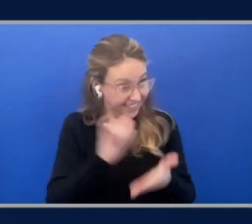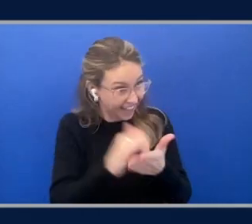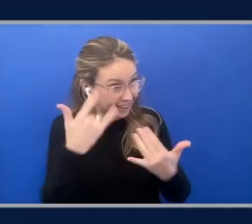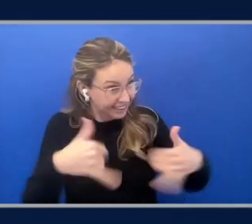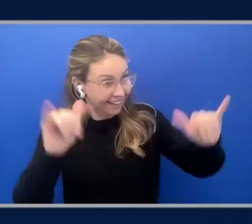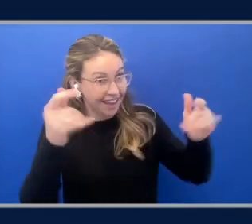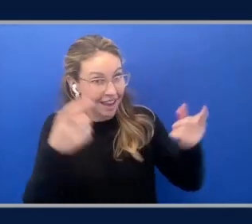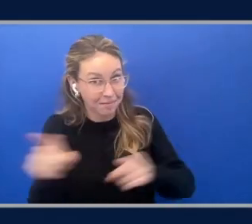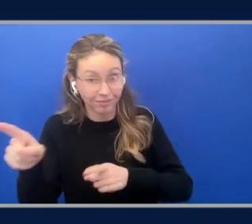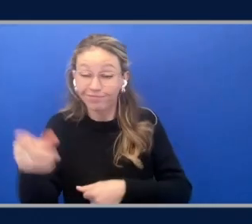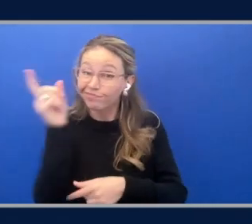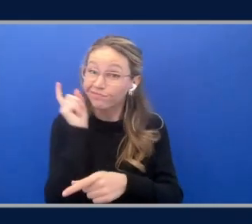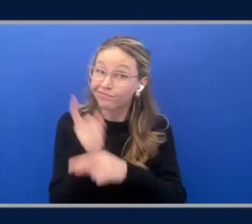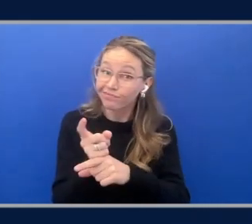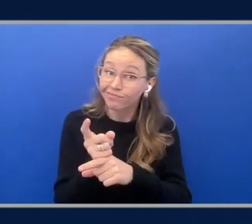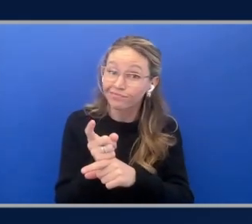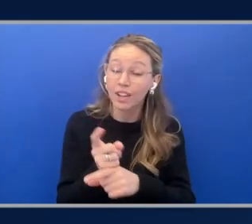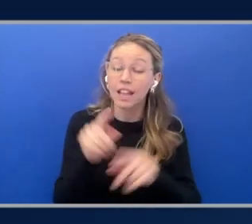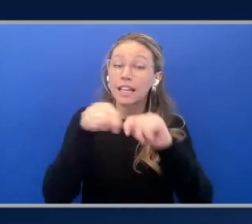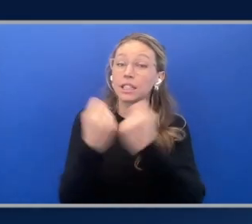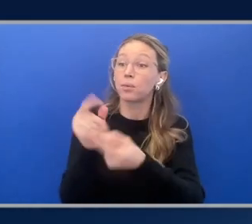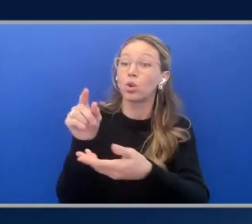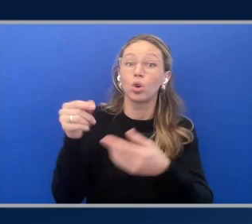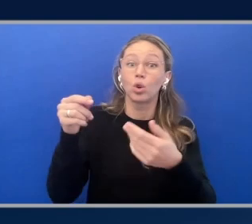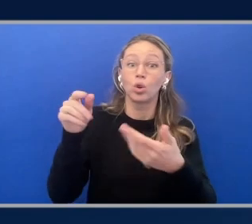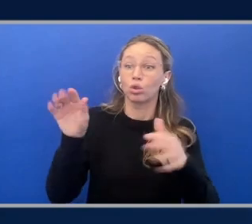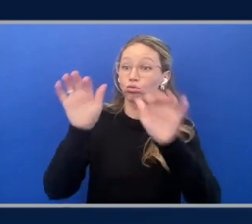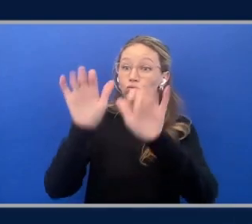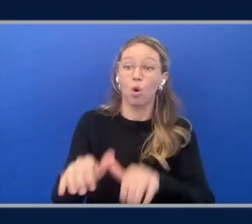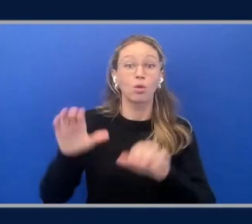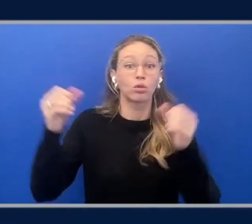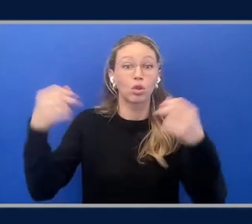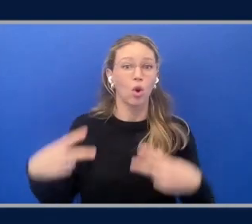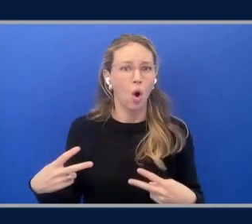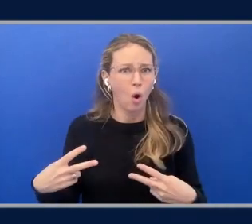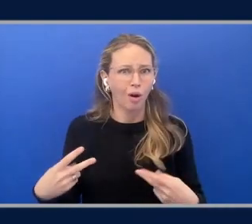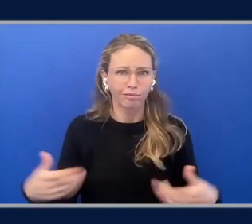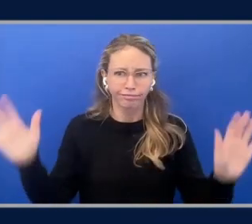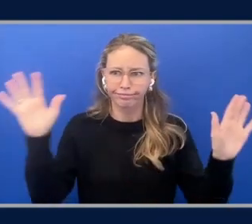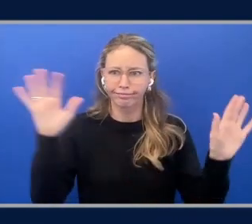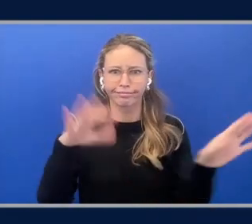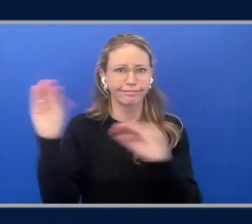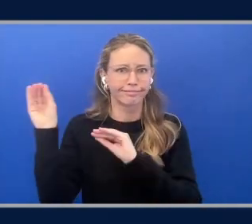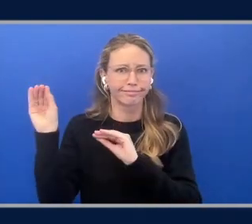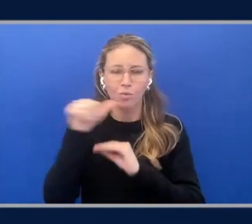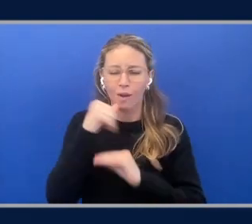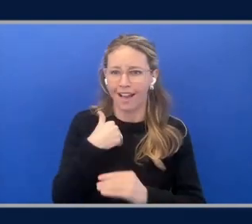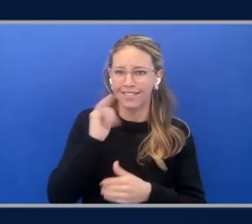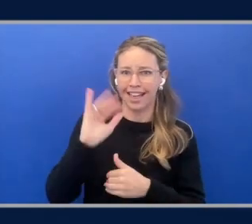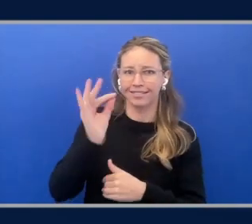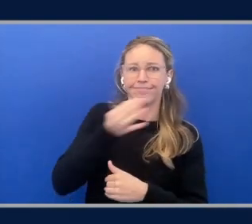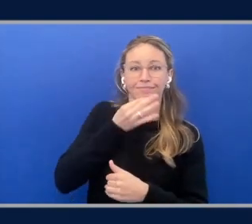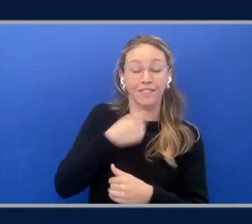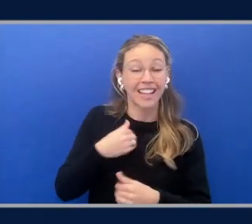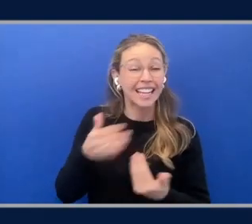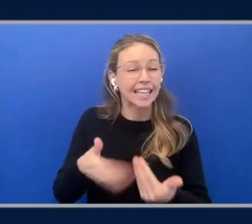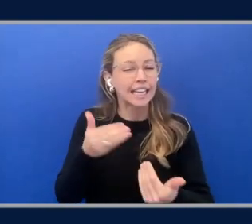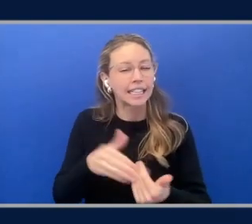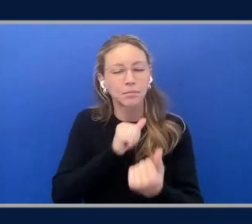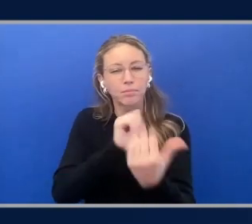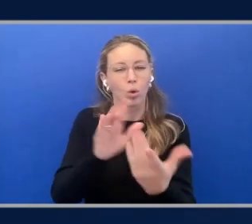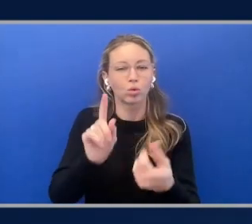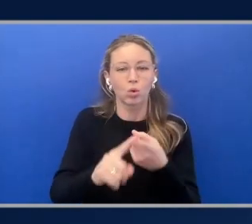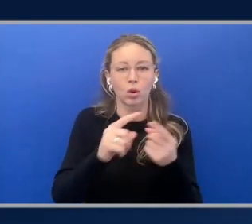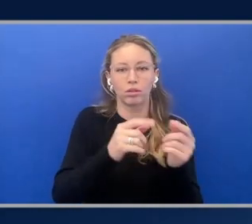don't have the, the team that wrote this code are long gone. They don't have the expertise, and they need an easy mechanism to port these